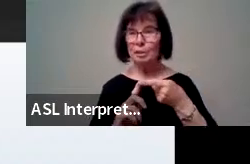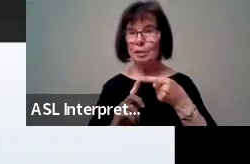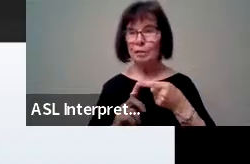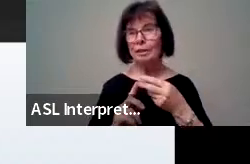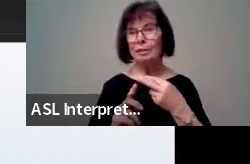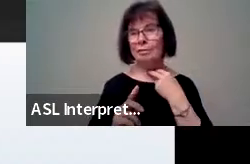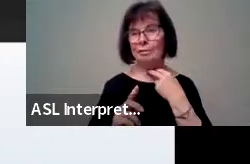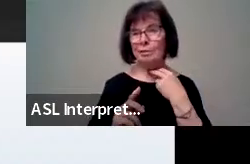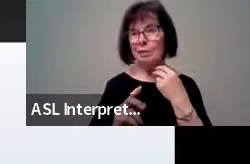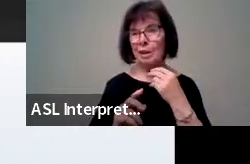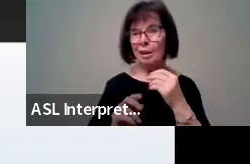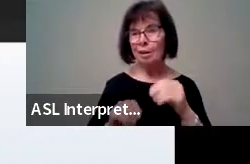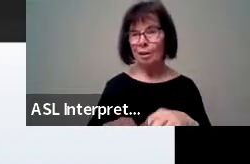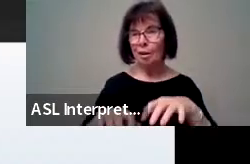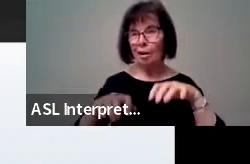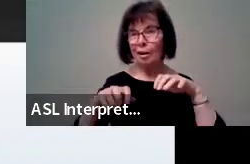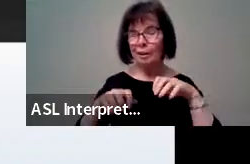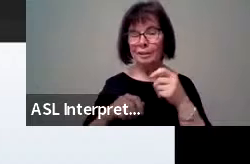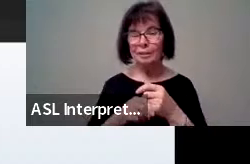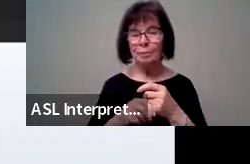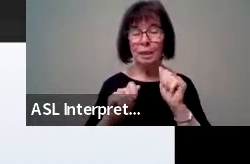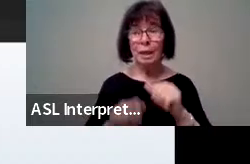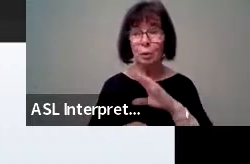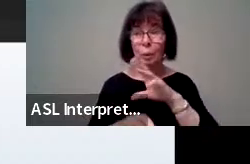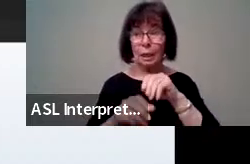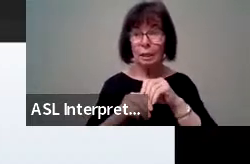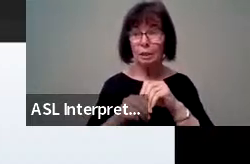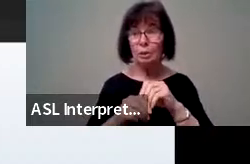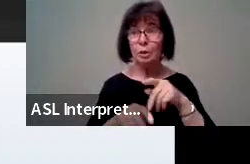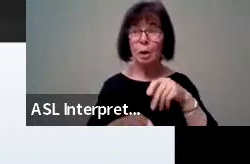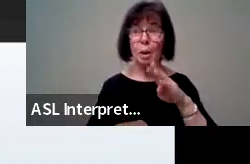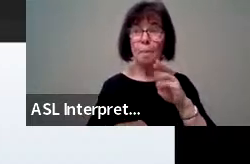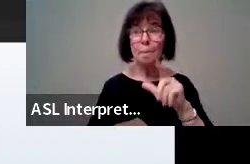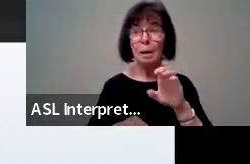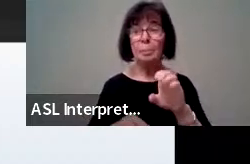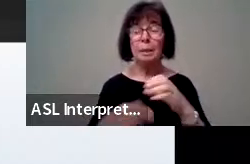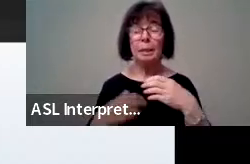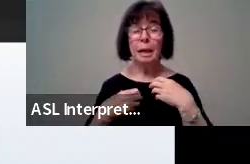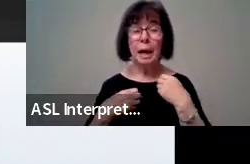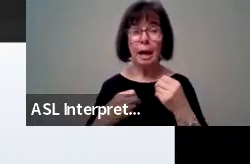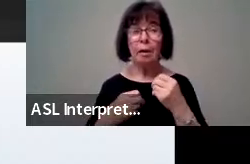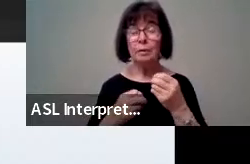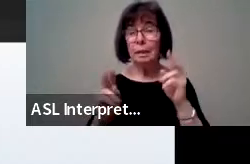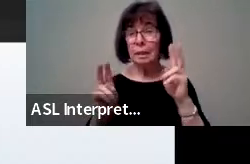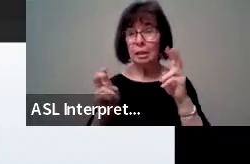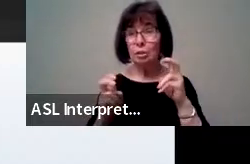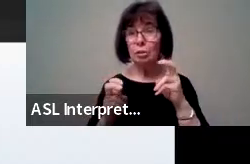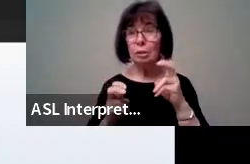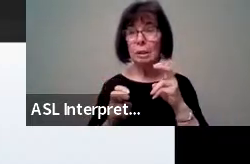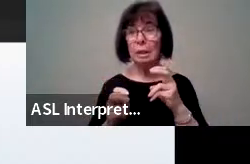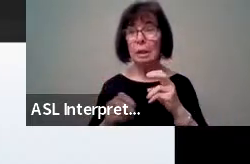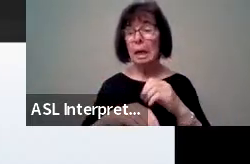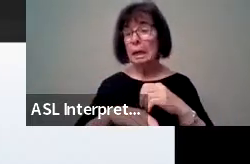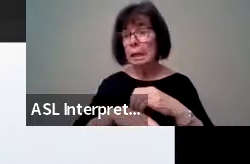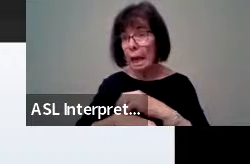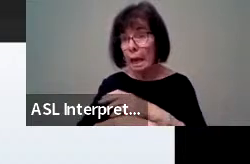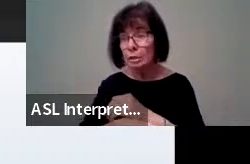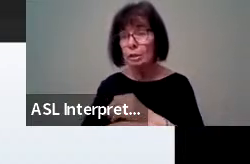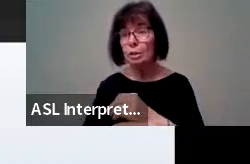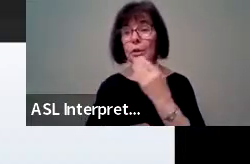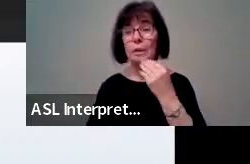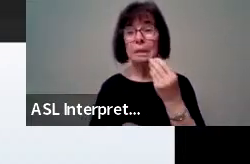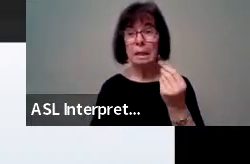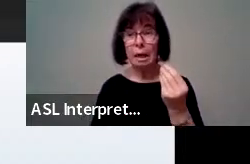include additional public health issues, cancer, diabetes, and that could be via QR code and or